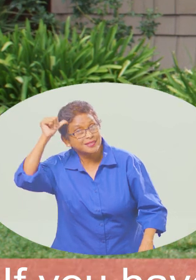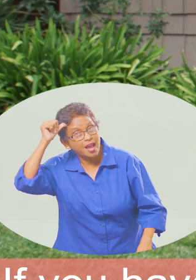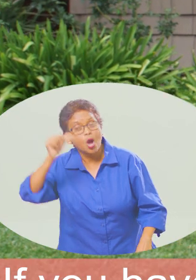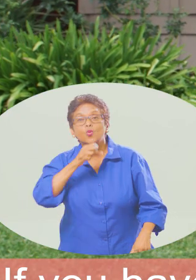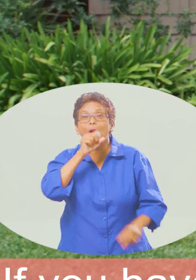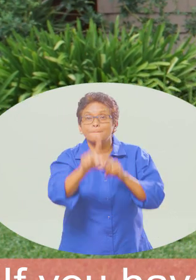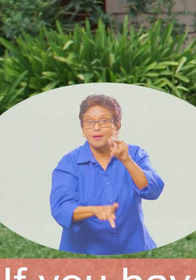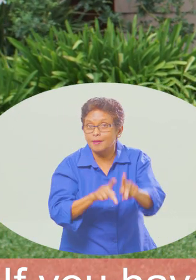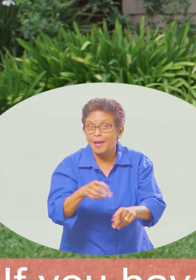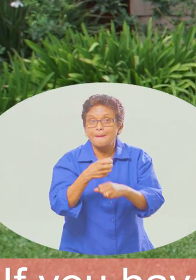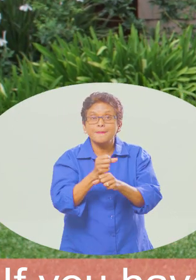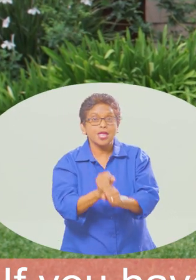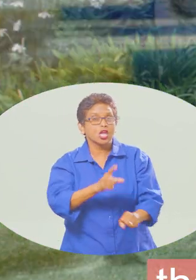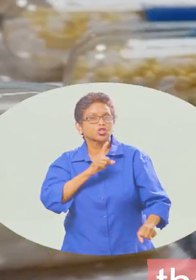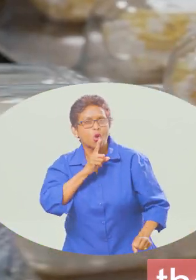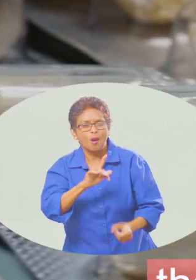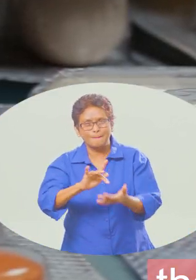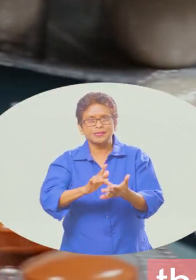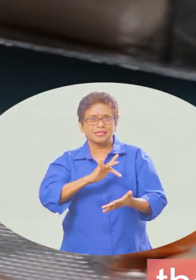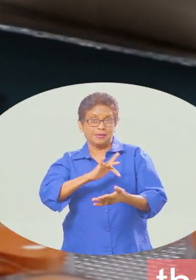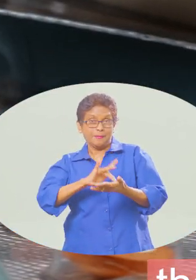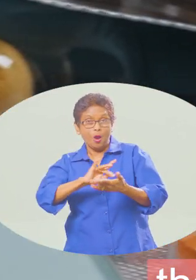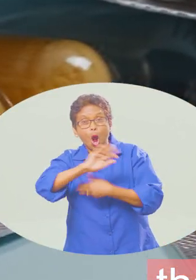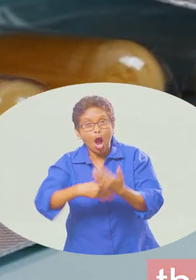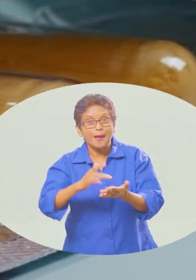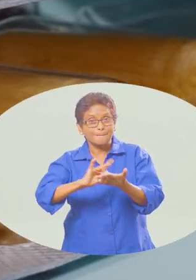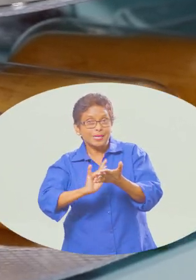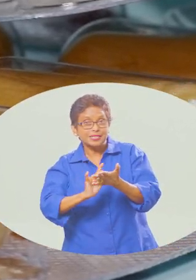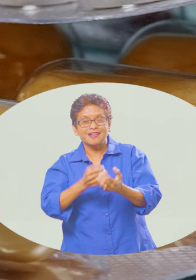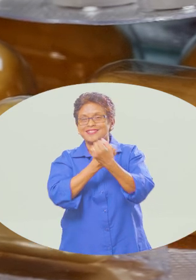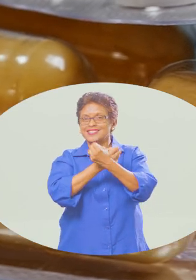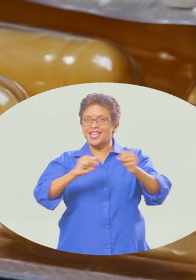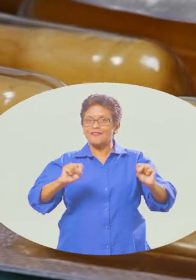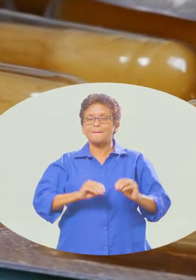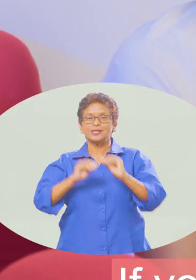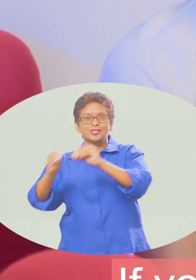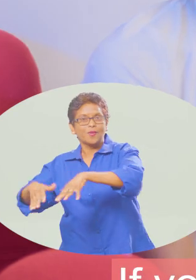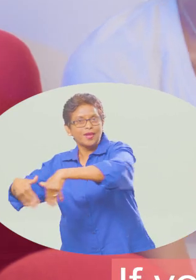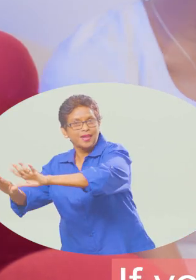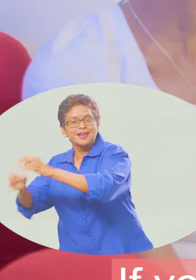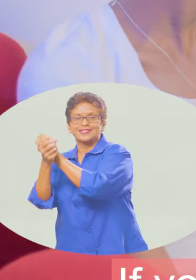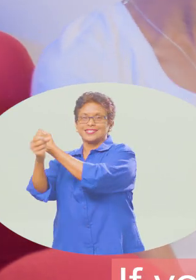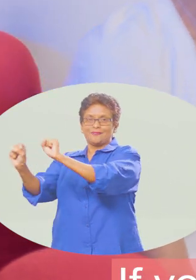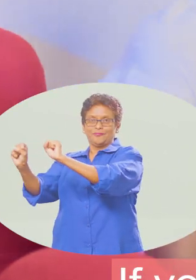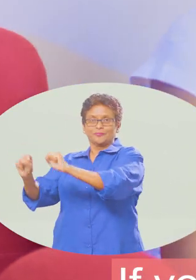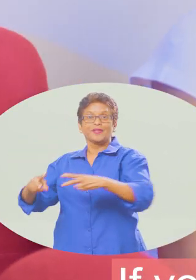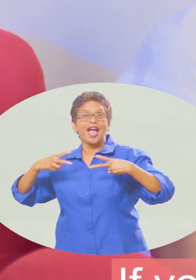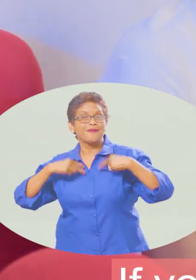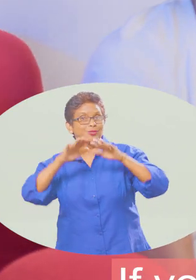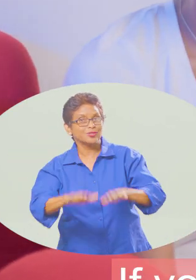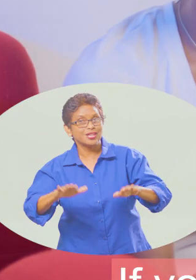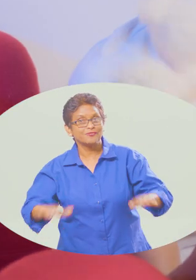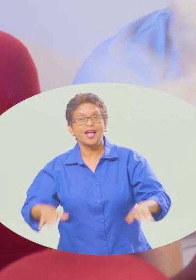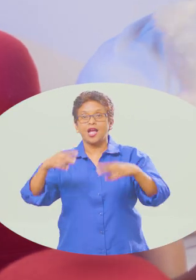you have seniors, do you have all the medications that are necessary and proper ways to store and preserve them? If you have kids, do you